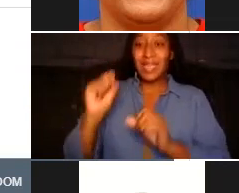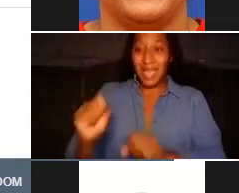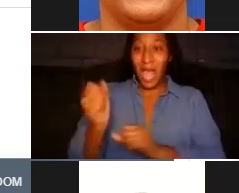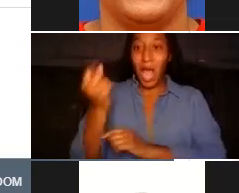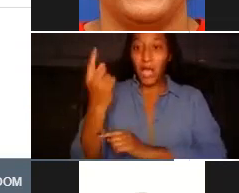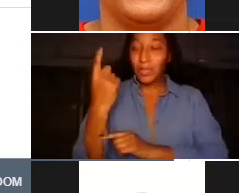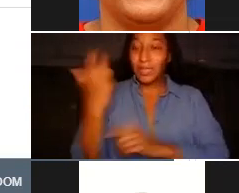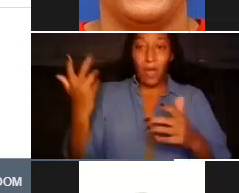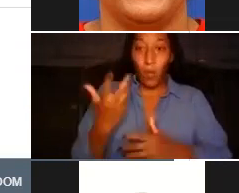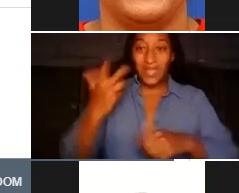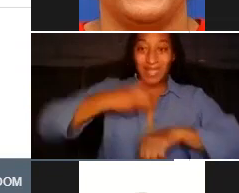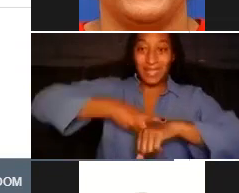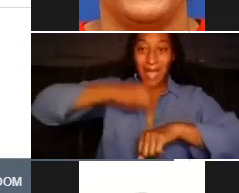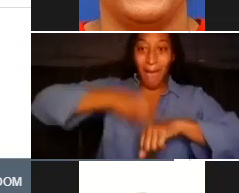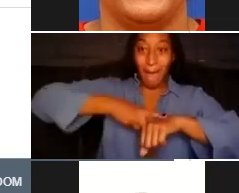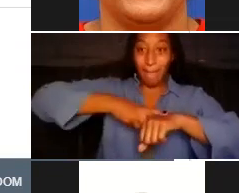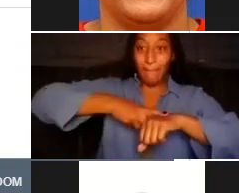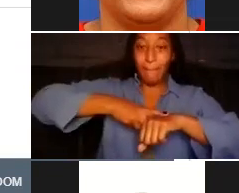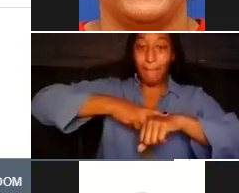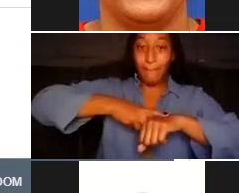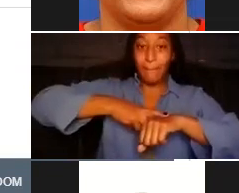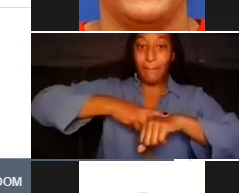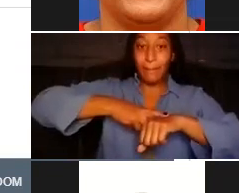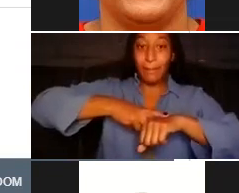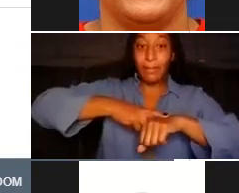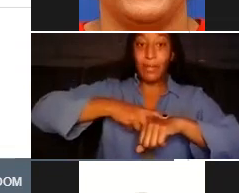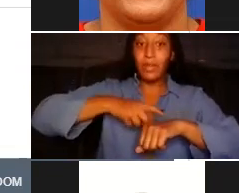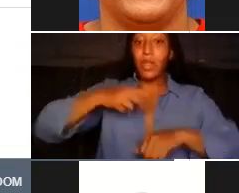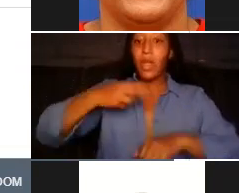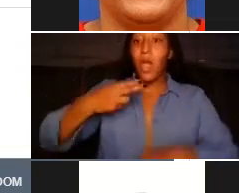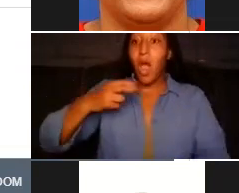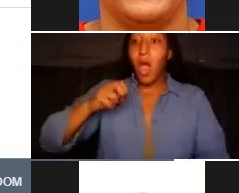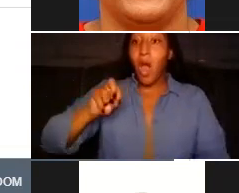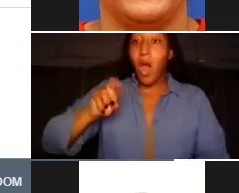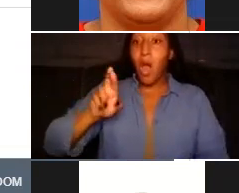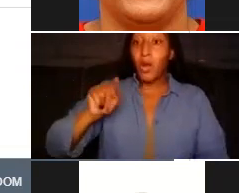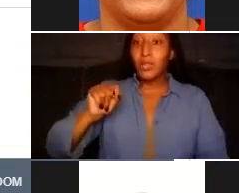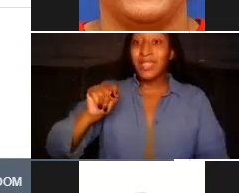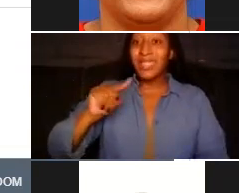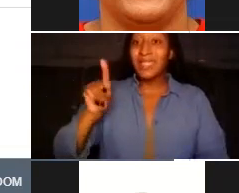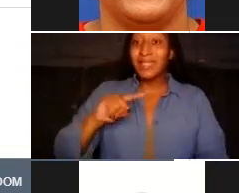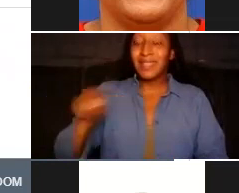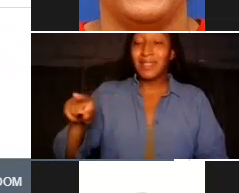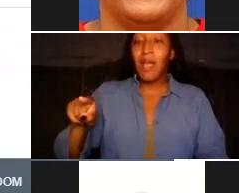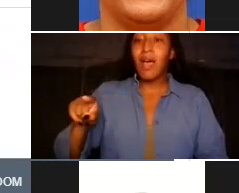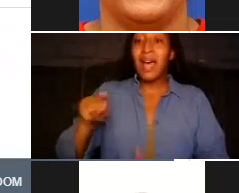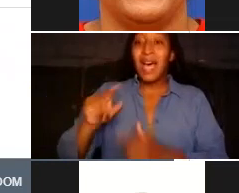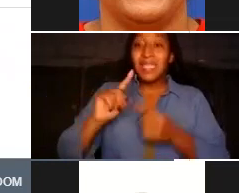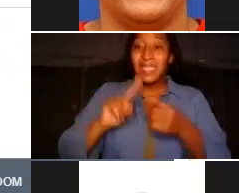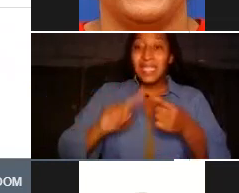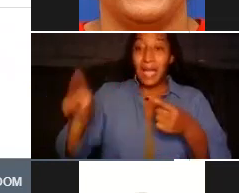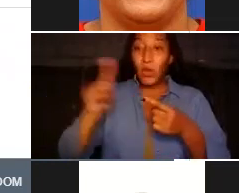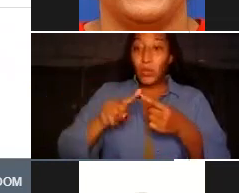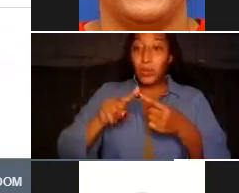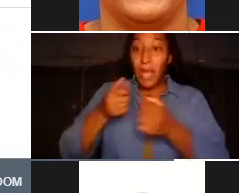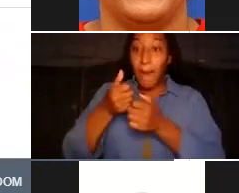in cycles per second and period is measured in seconds per cycle. So